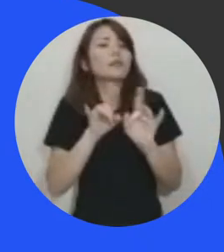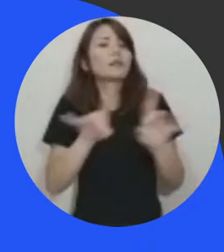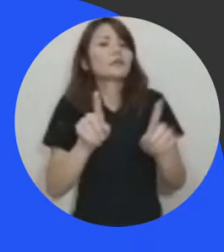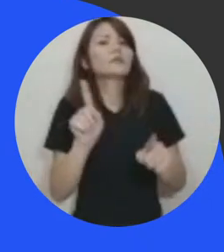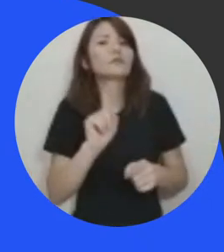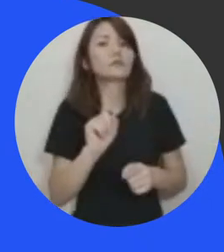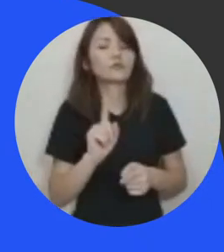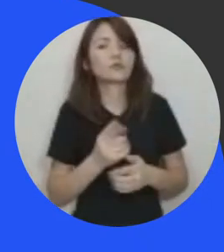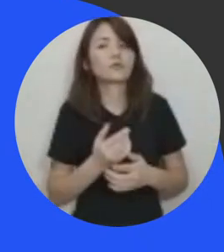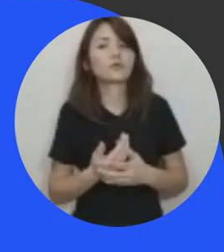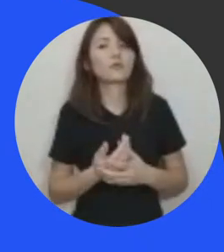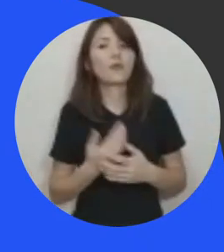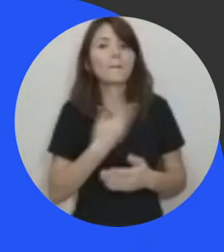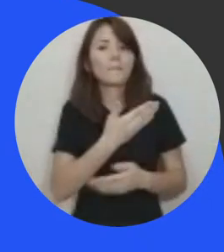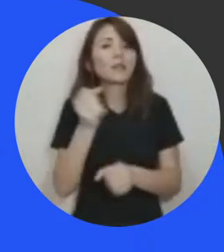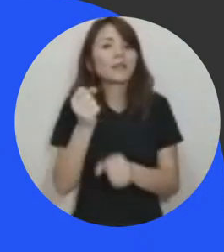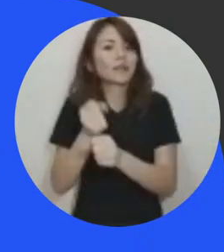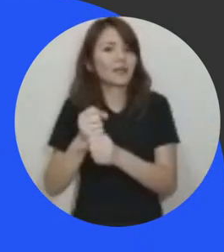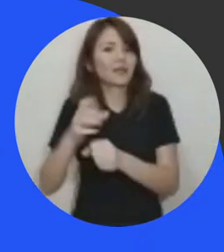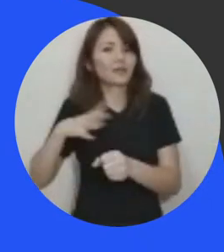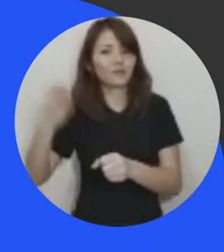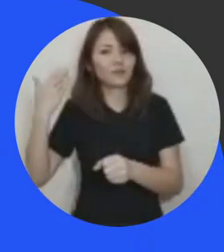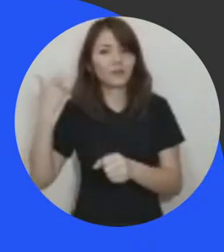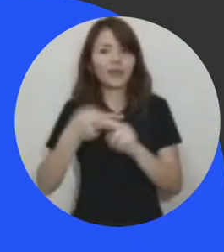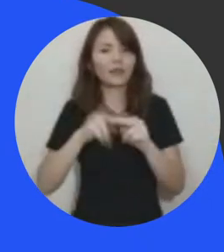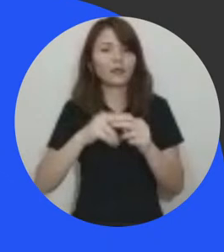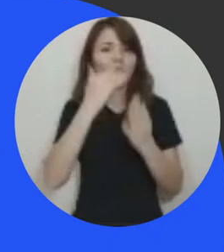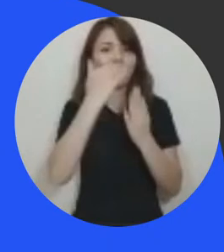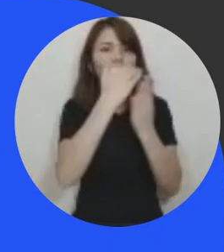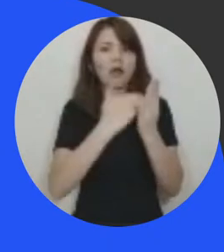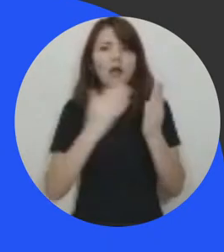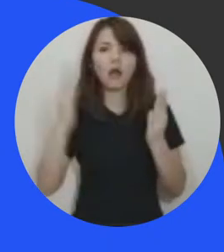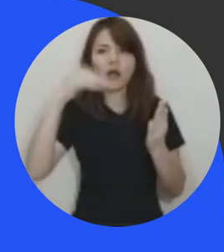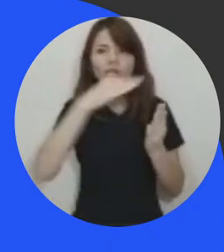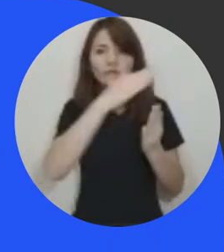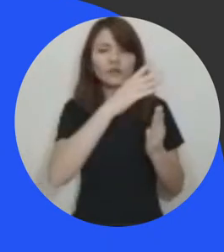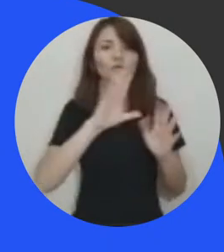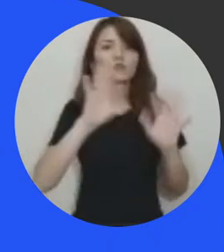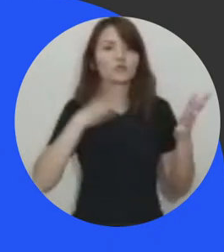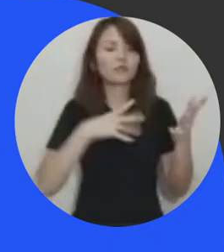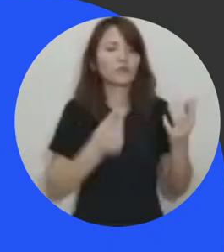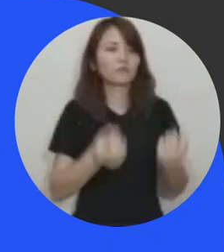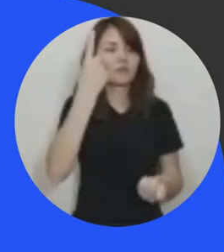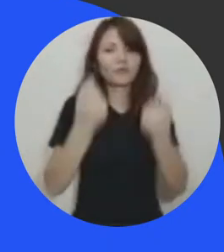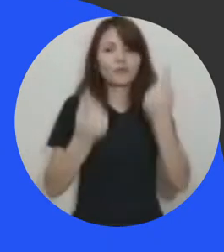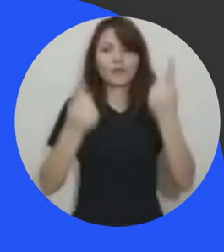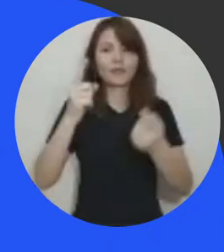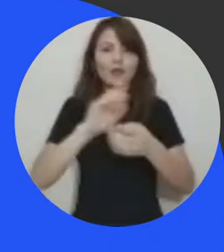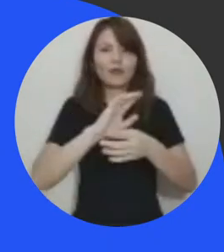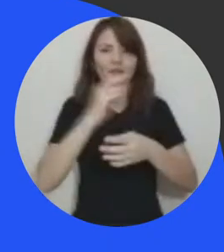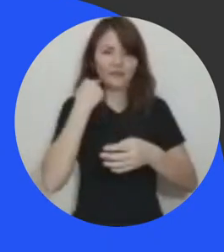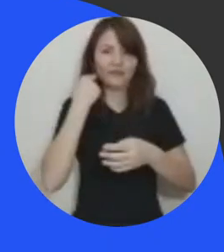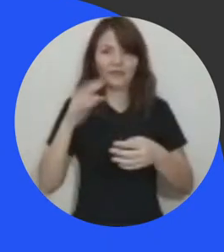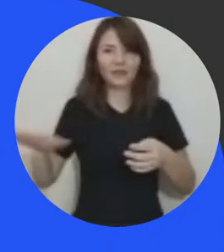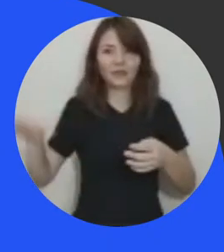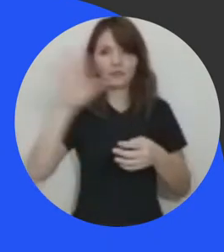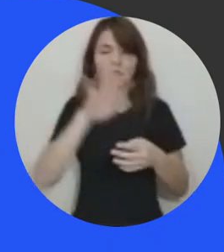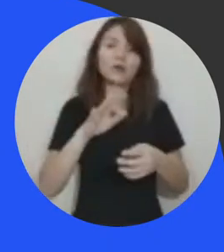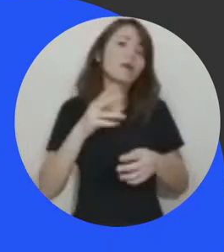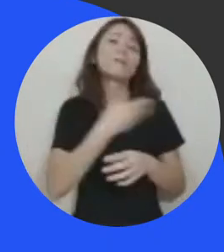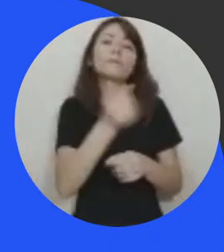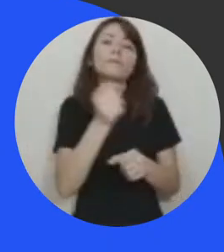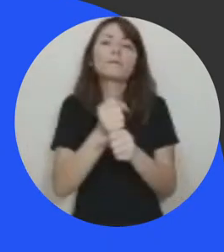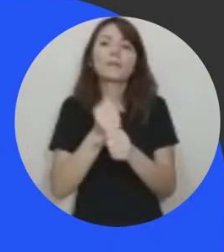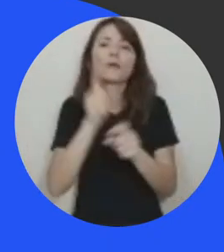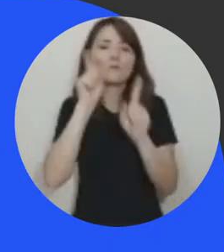graph of cases in the UK. And what we do is very much like a detective, where we're looking for